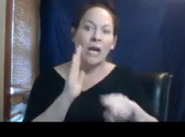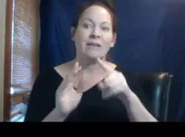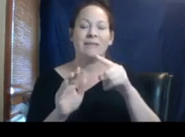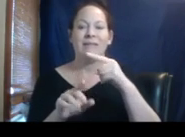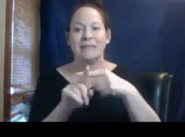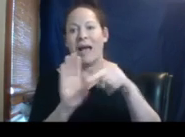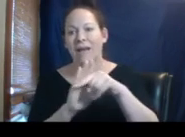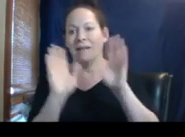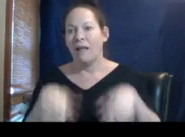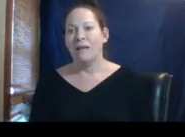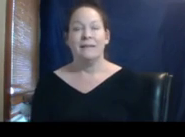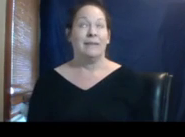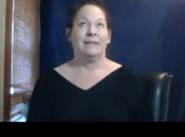yourself.